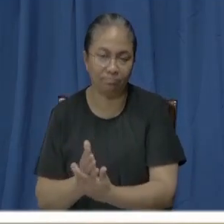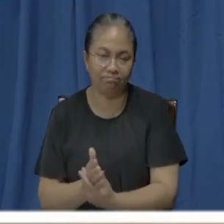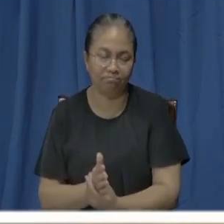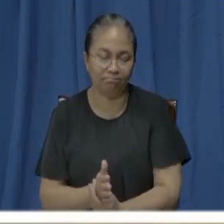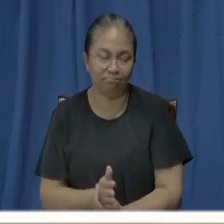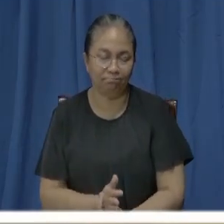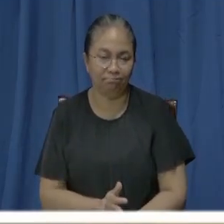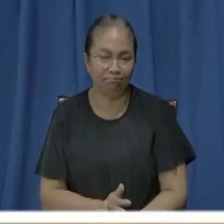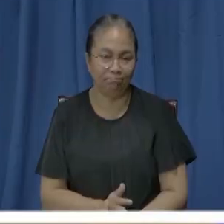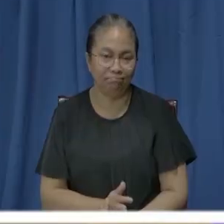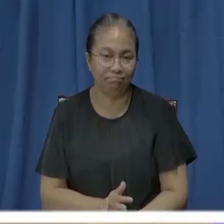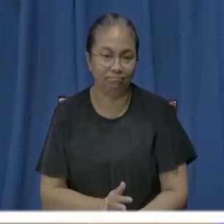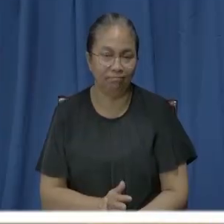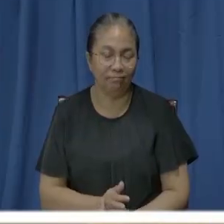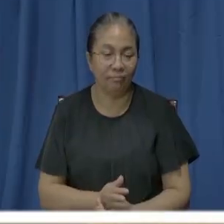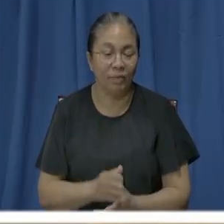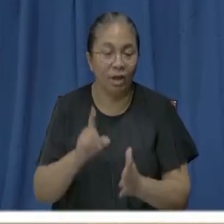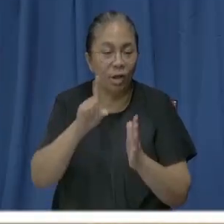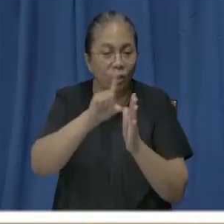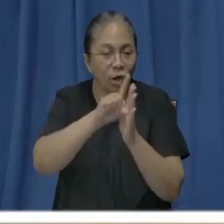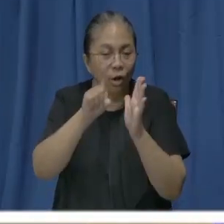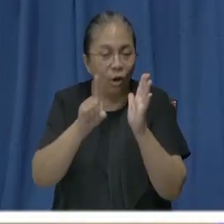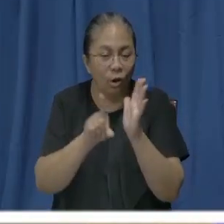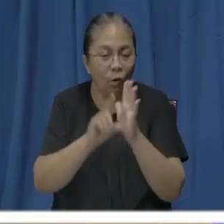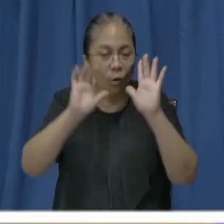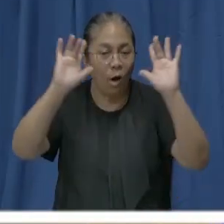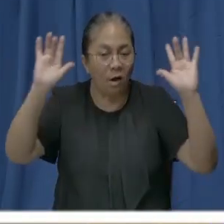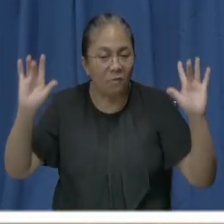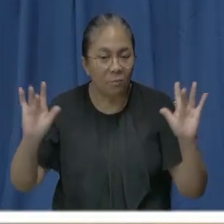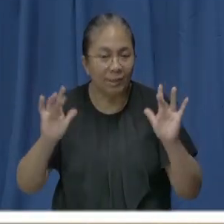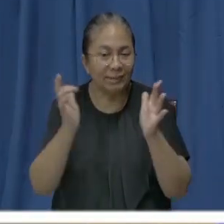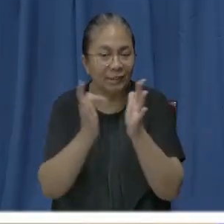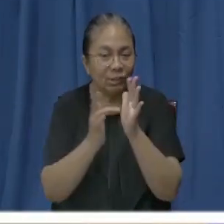The law of mercy that Jesus preaches,